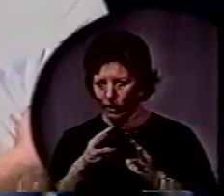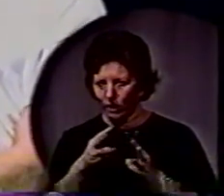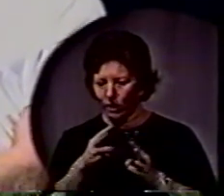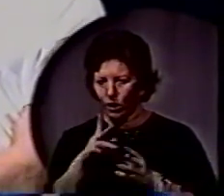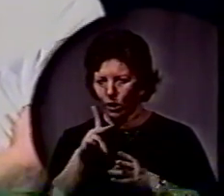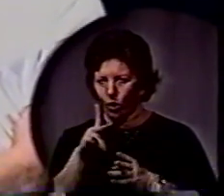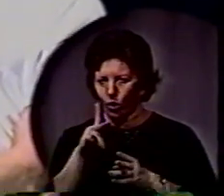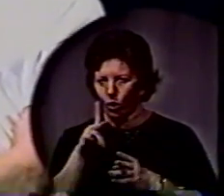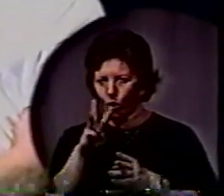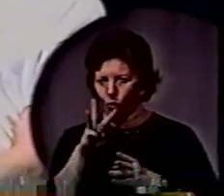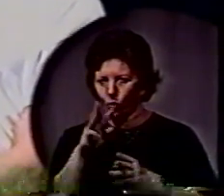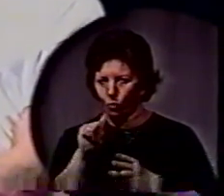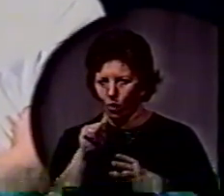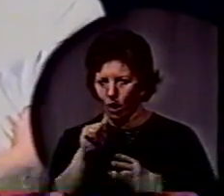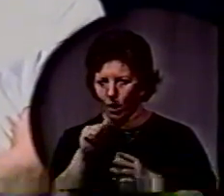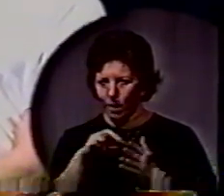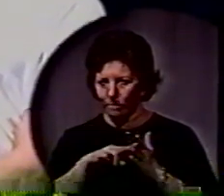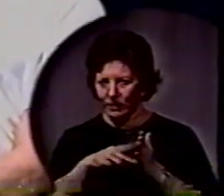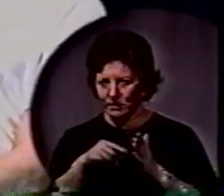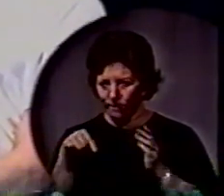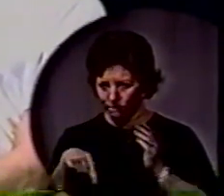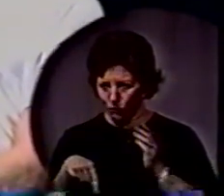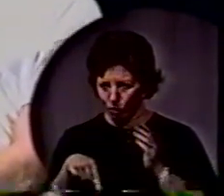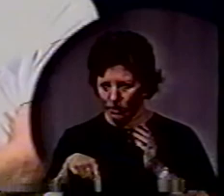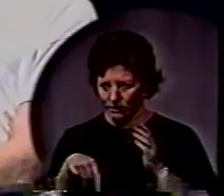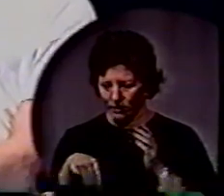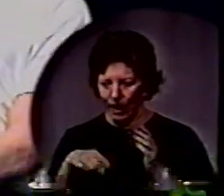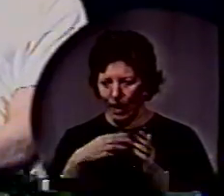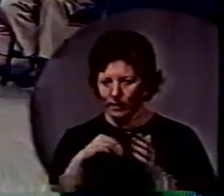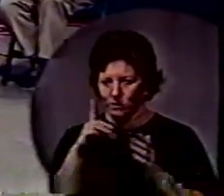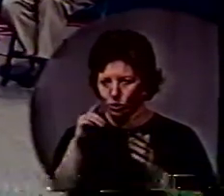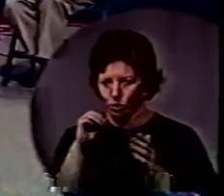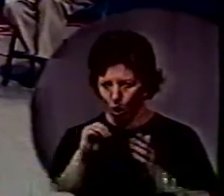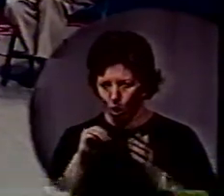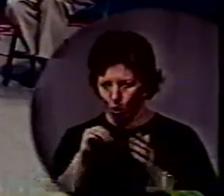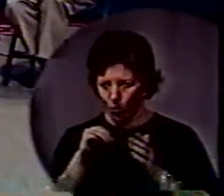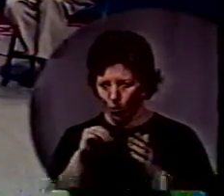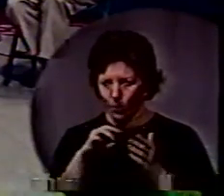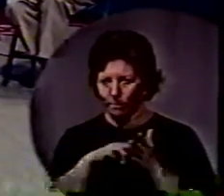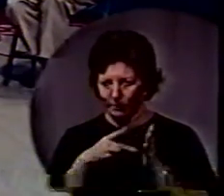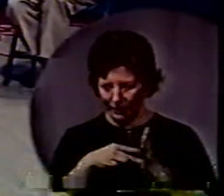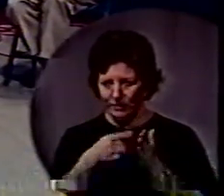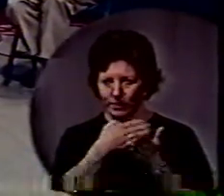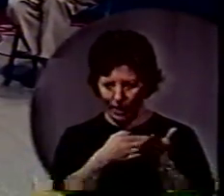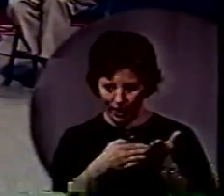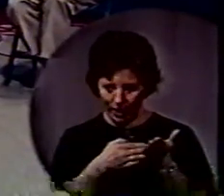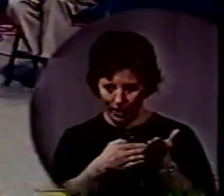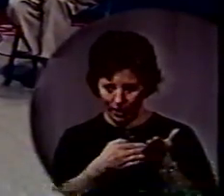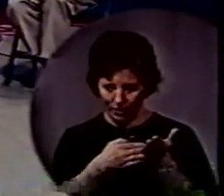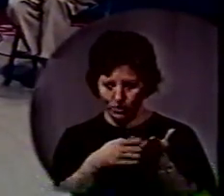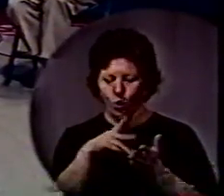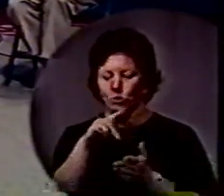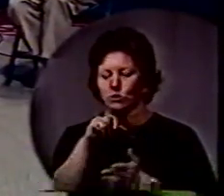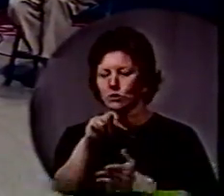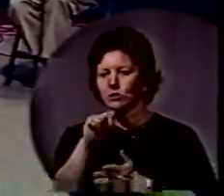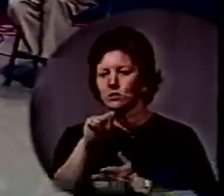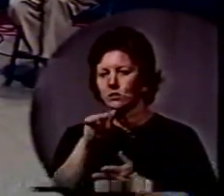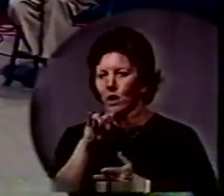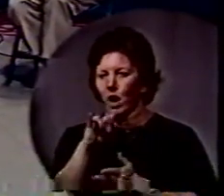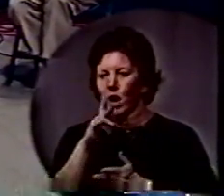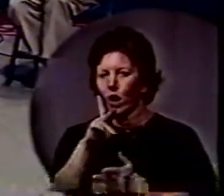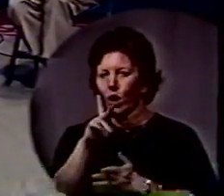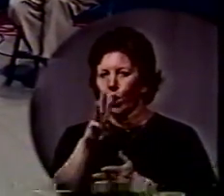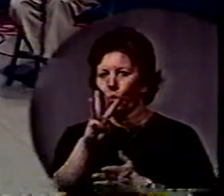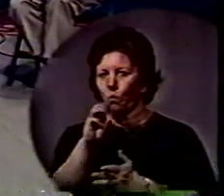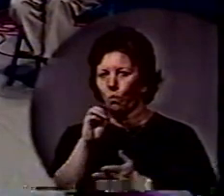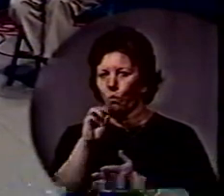Kwan means the foot, and Do means the hand. So Taekwondo is the way of the hand and foot. And in Taekwondo, you'll see a lot